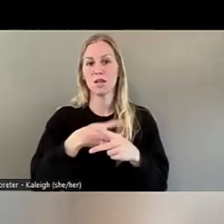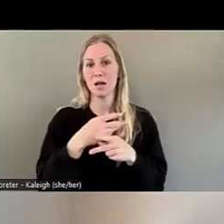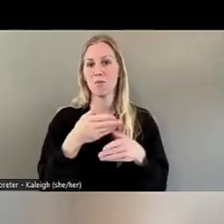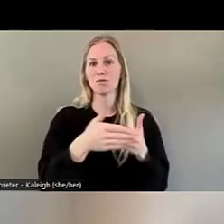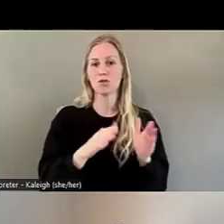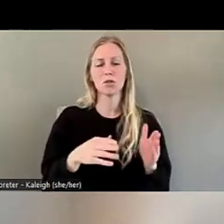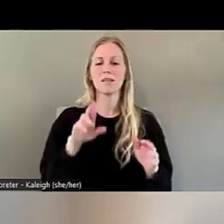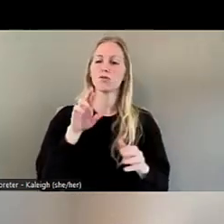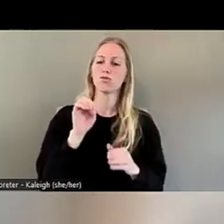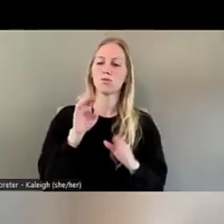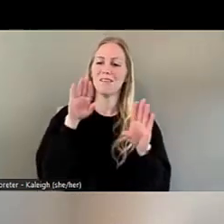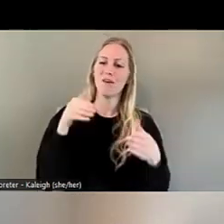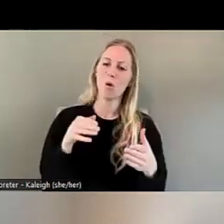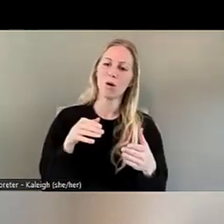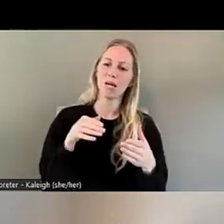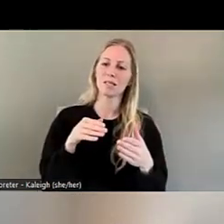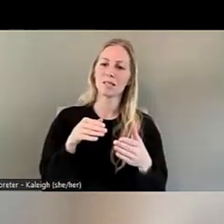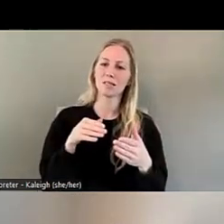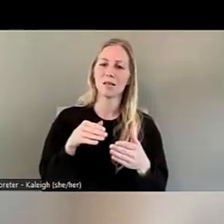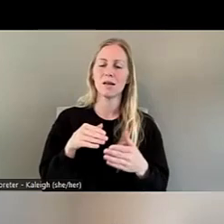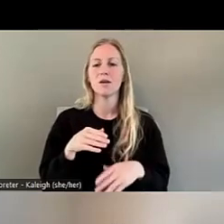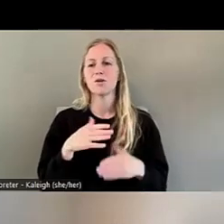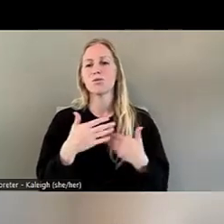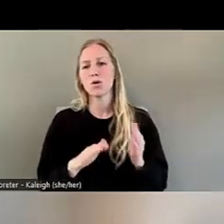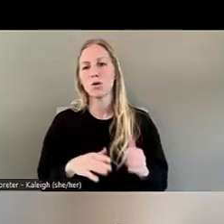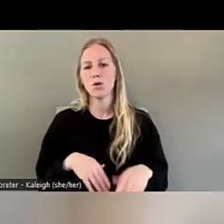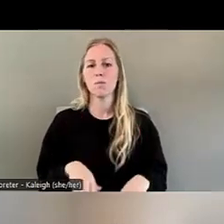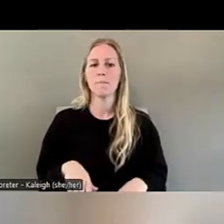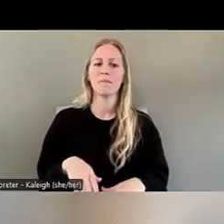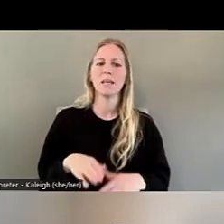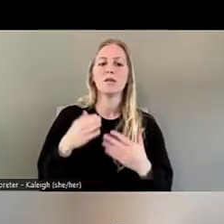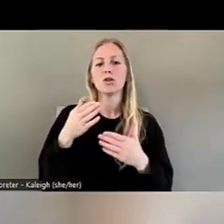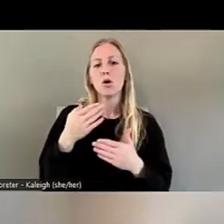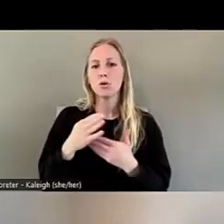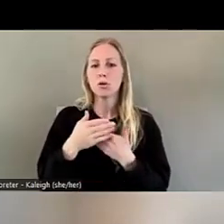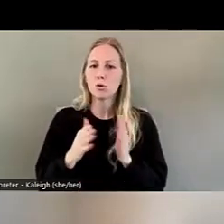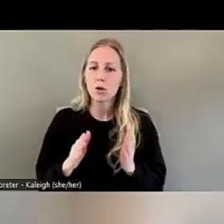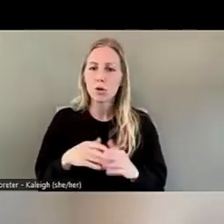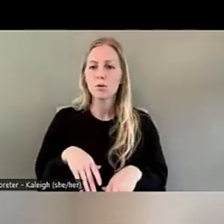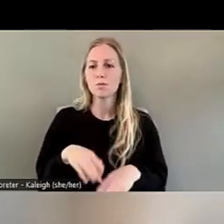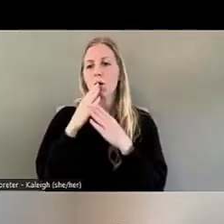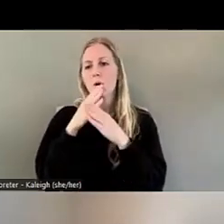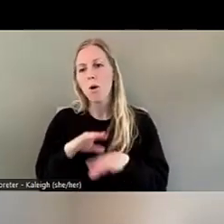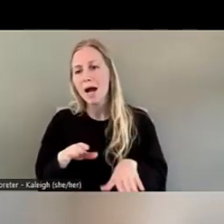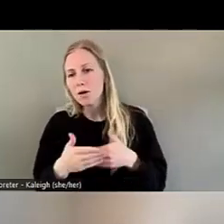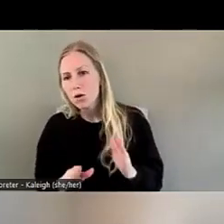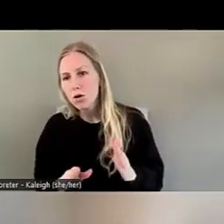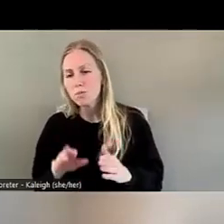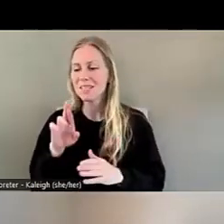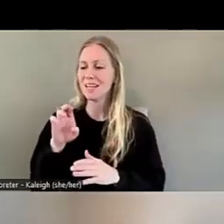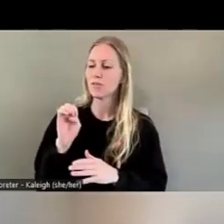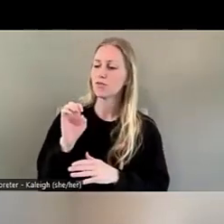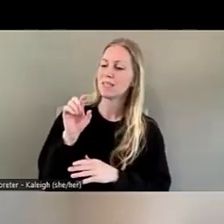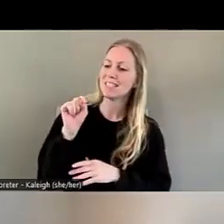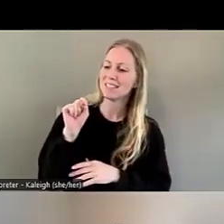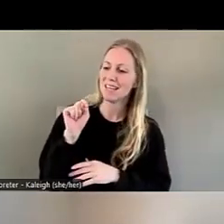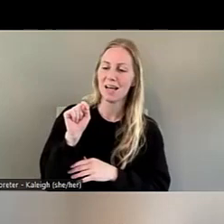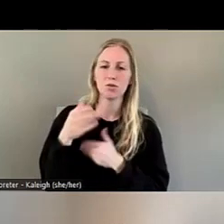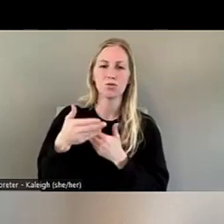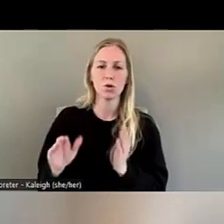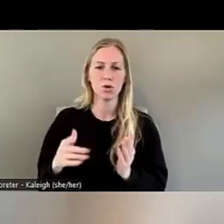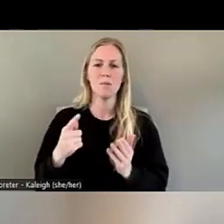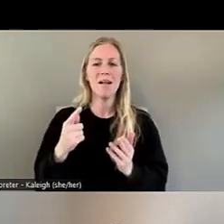refocus rooms, quiet rooms, blue rooms, and reset rooms. Sometimes these labels are used to falsely